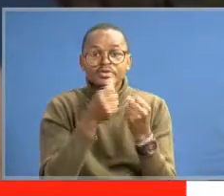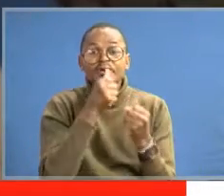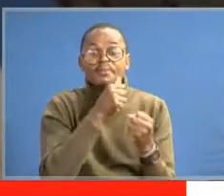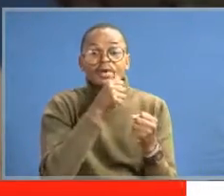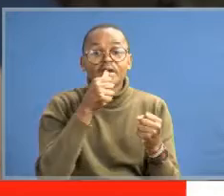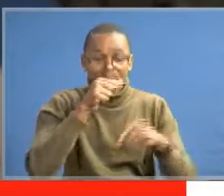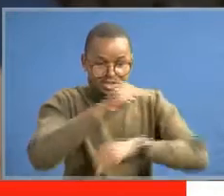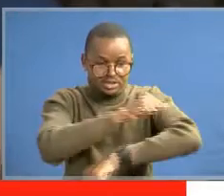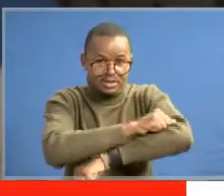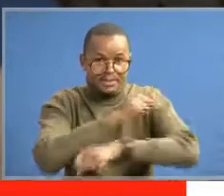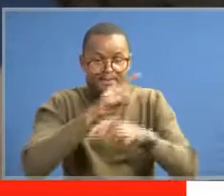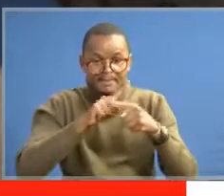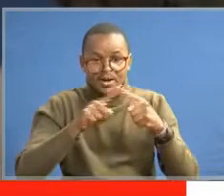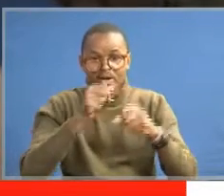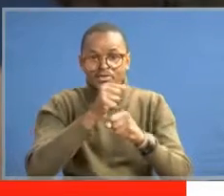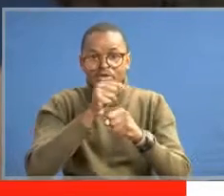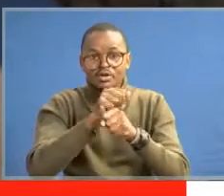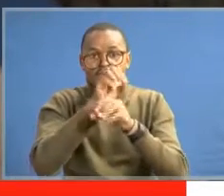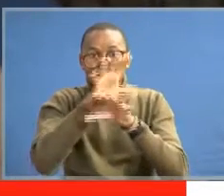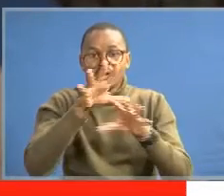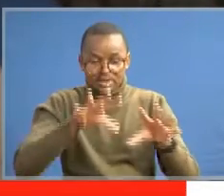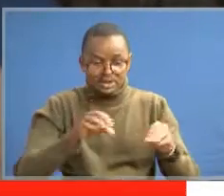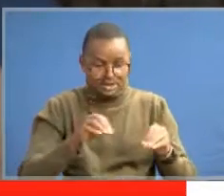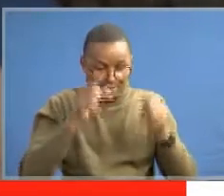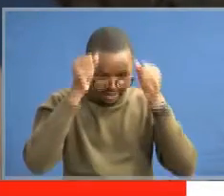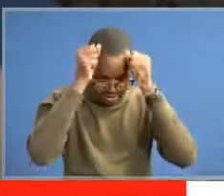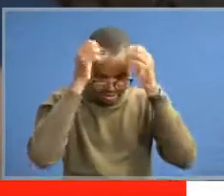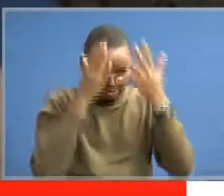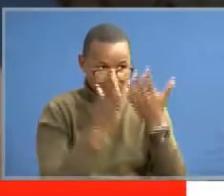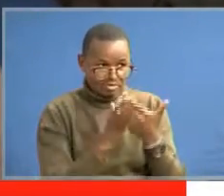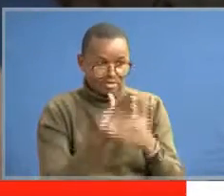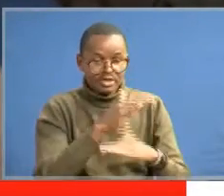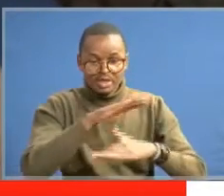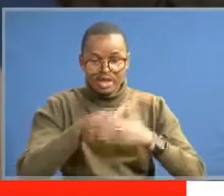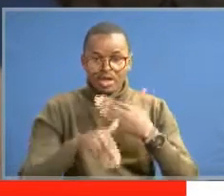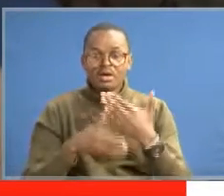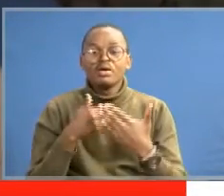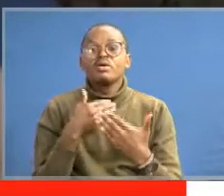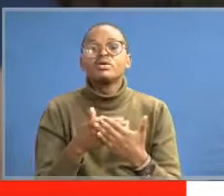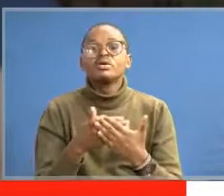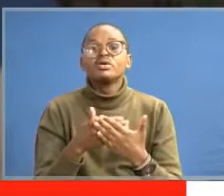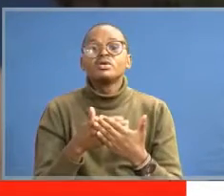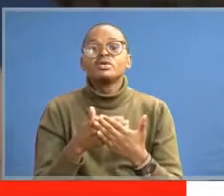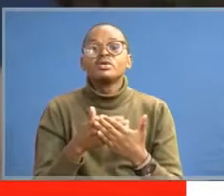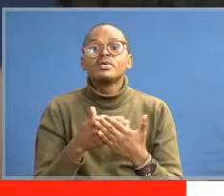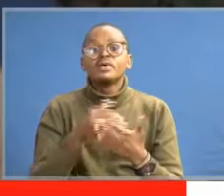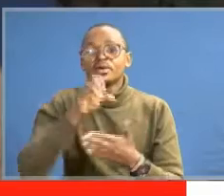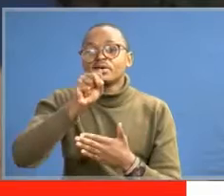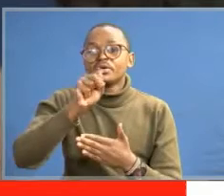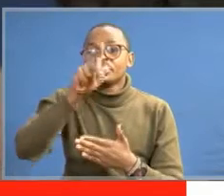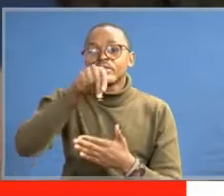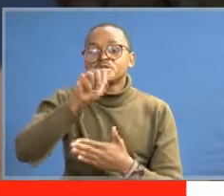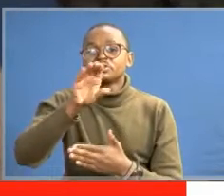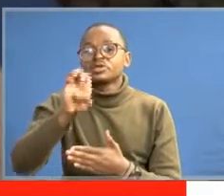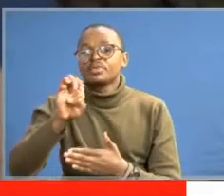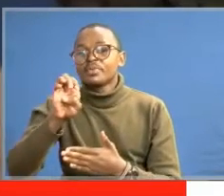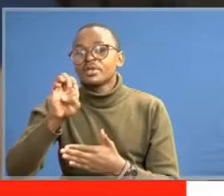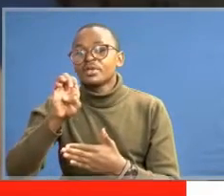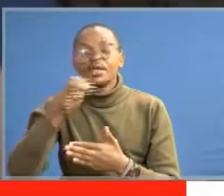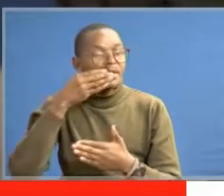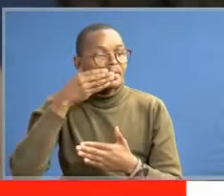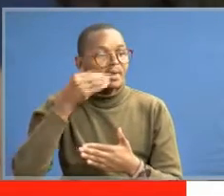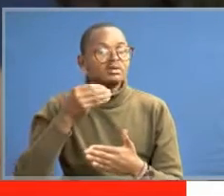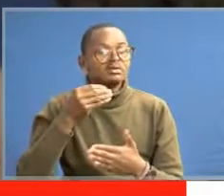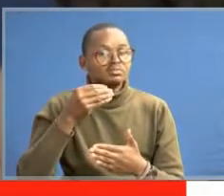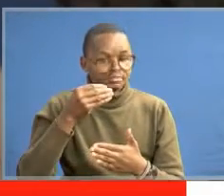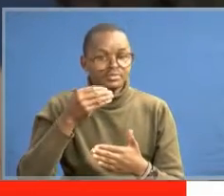school. However, we did a shoot where we were taking students there through the whole space experience, and they were inside a